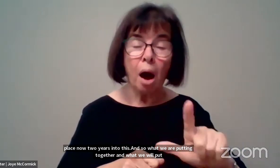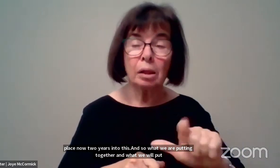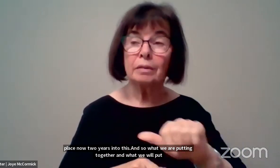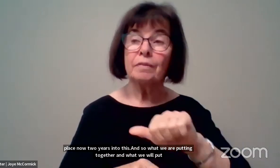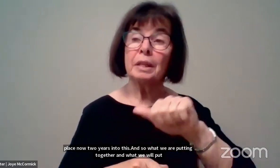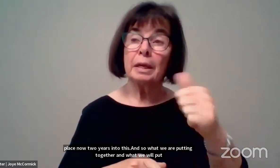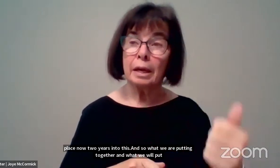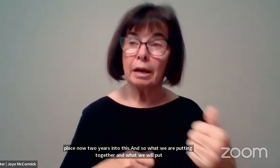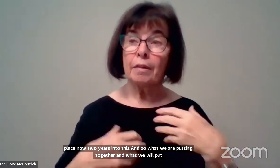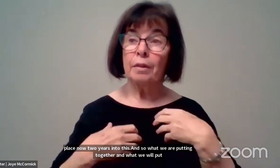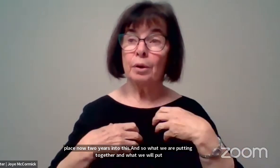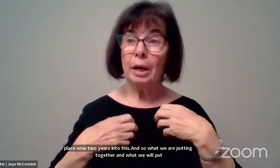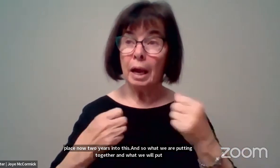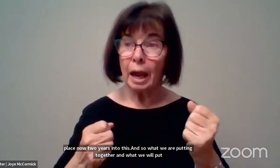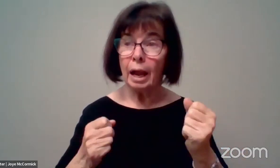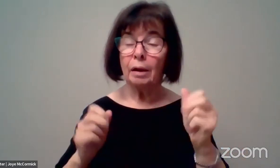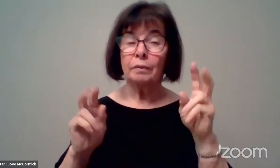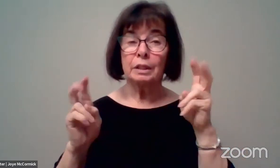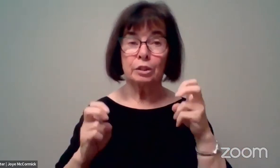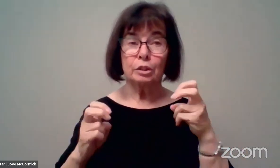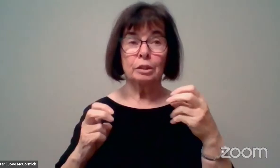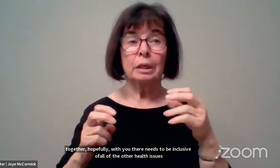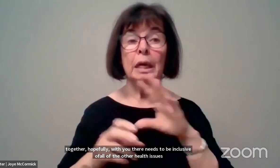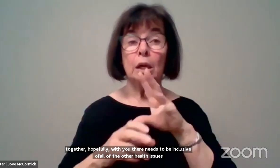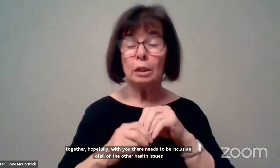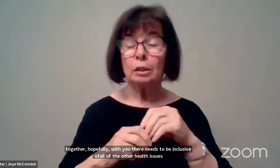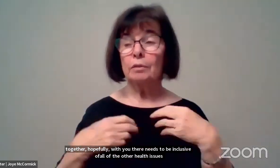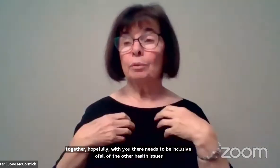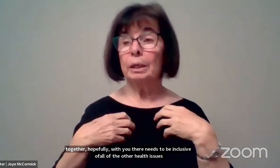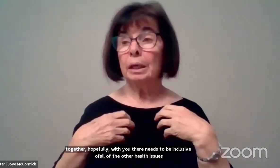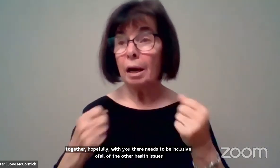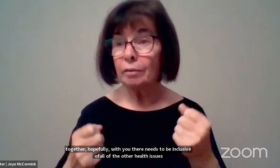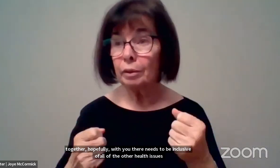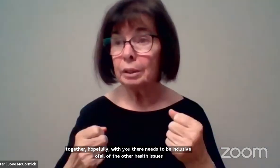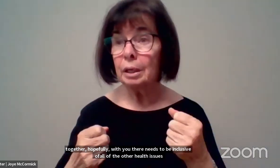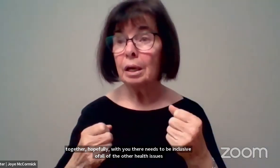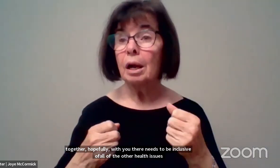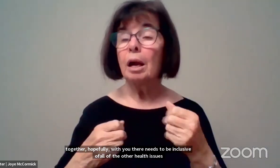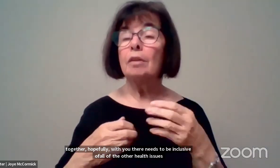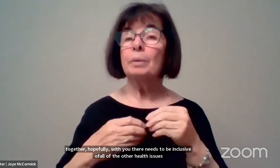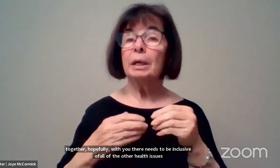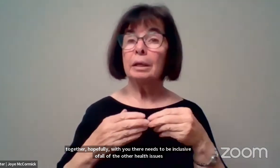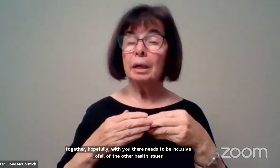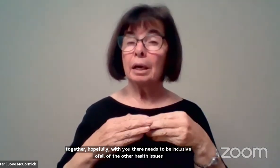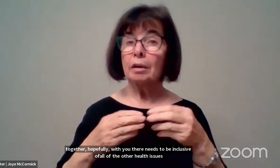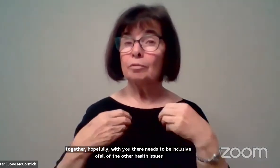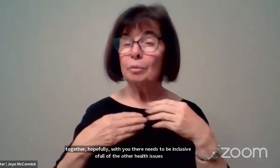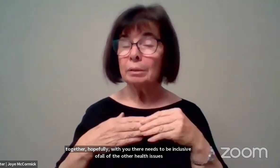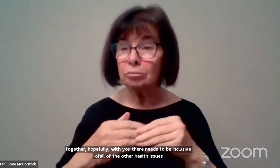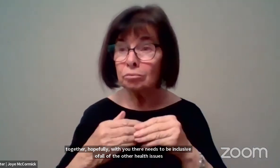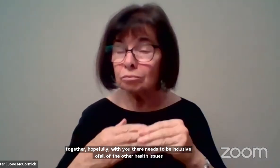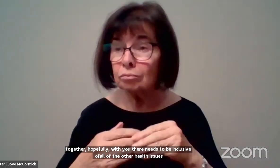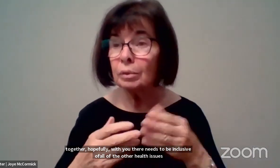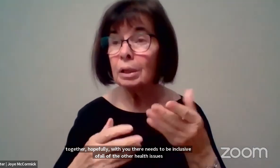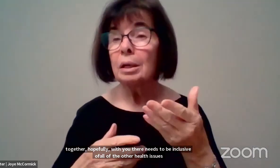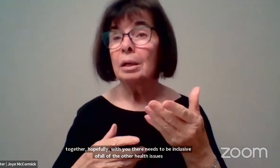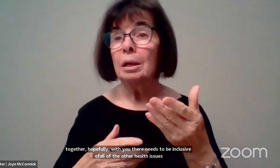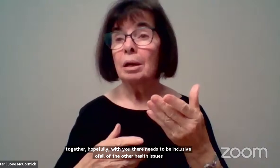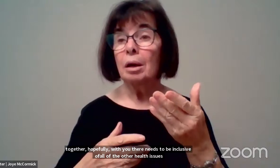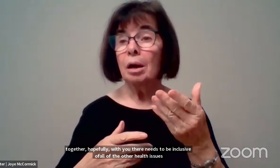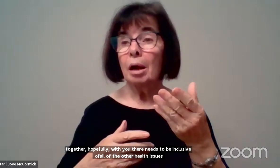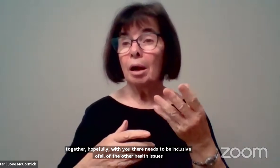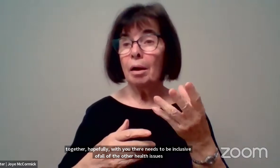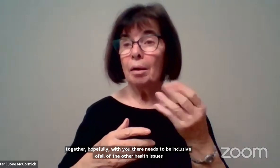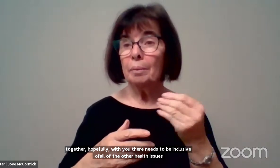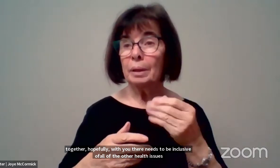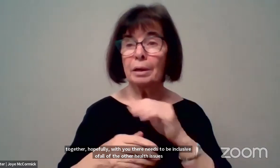issues, inclusive of recovery, inclusive of being resilient, inclusive of overall